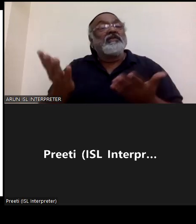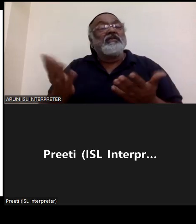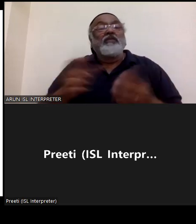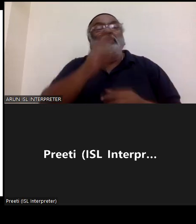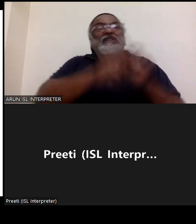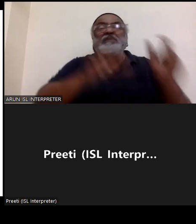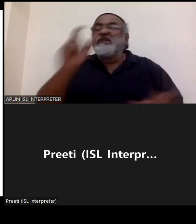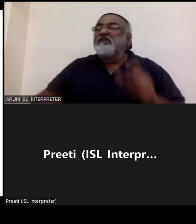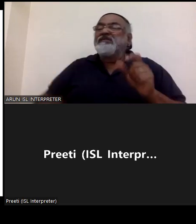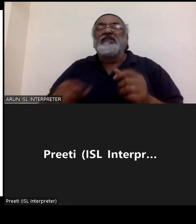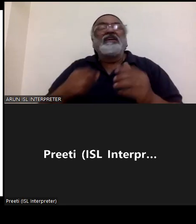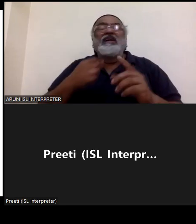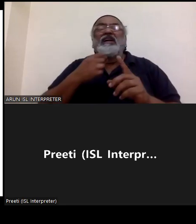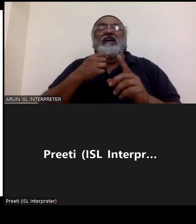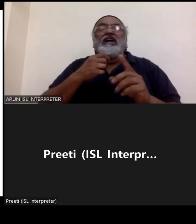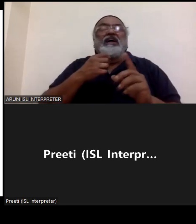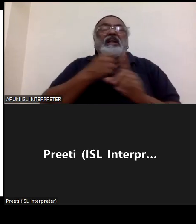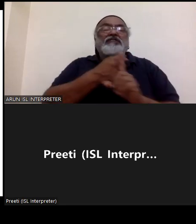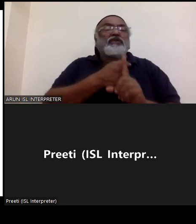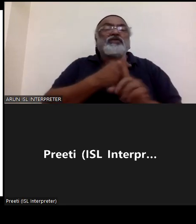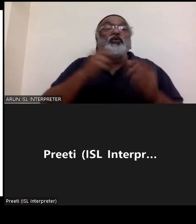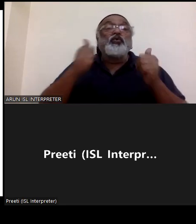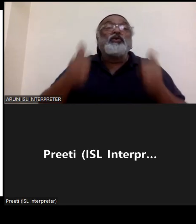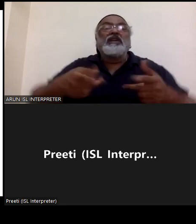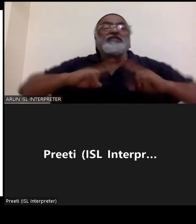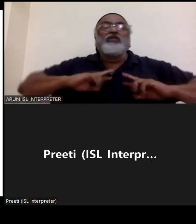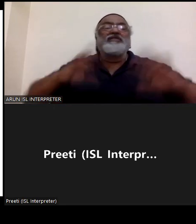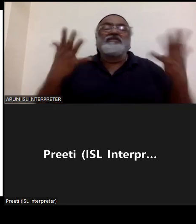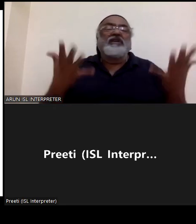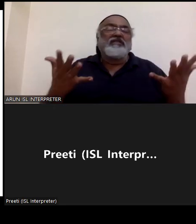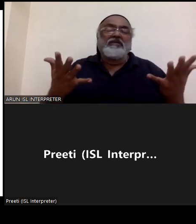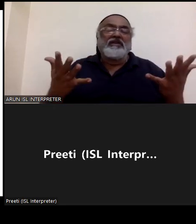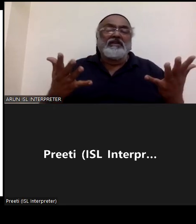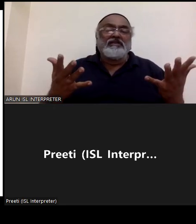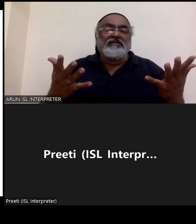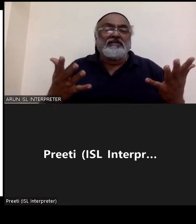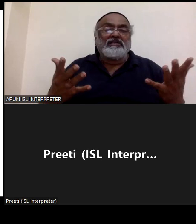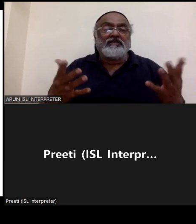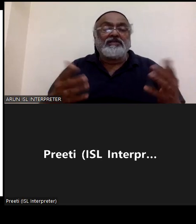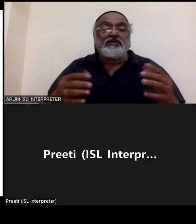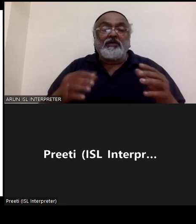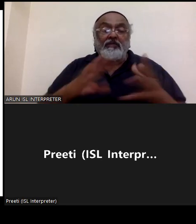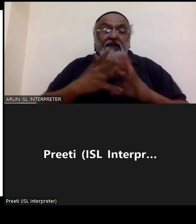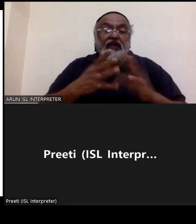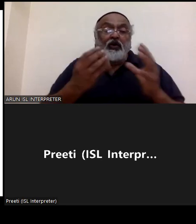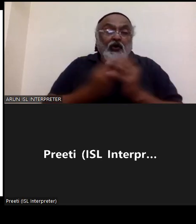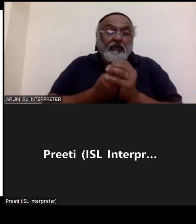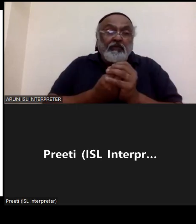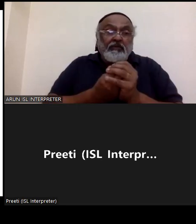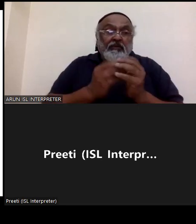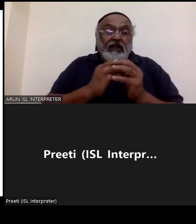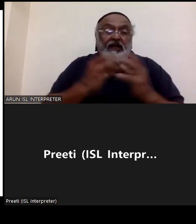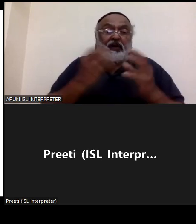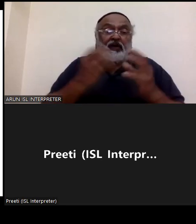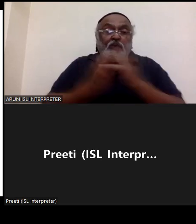So that is how we can develop a group into a cluster and then look